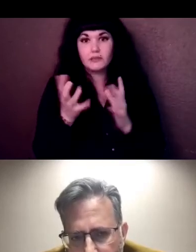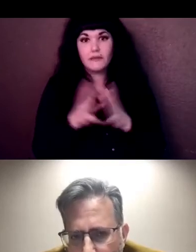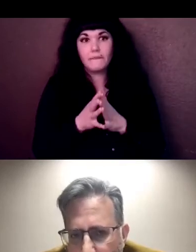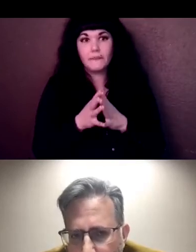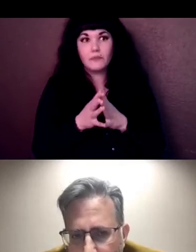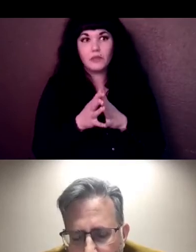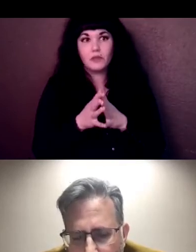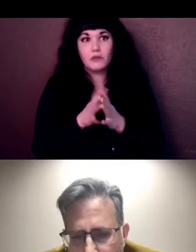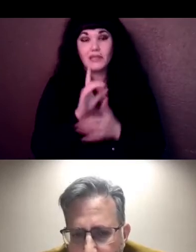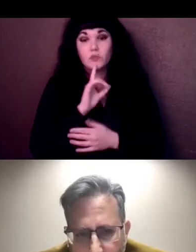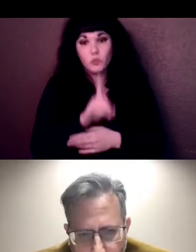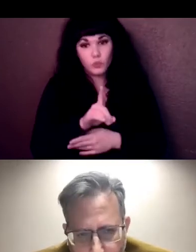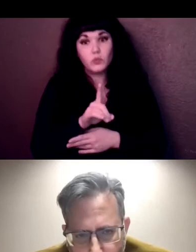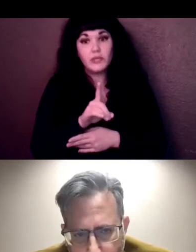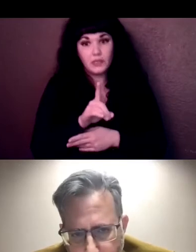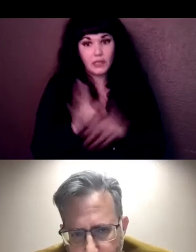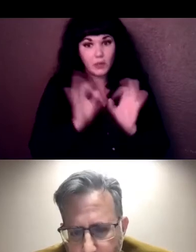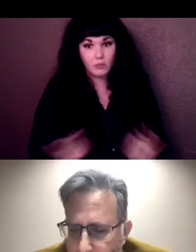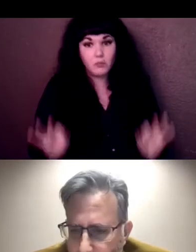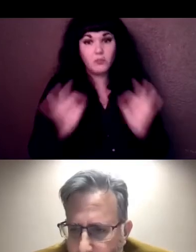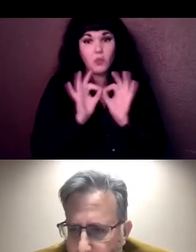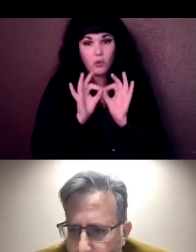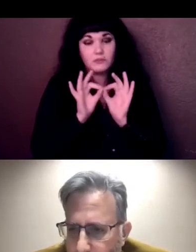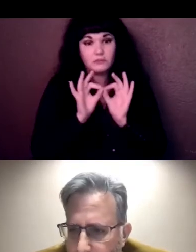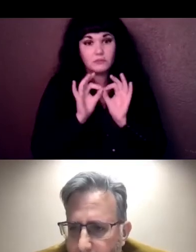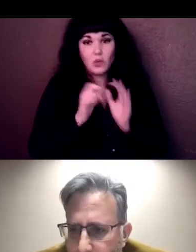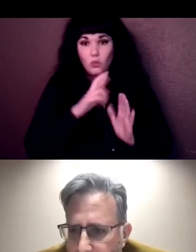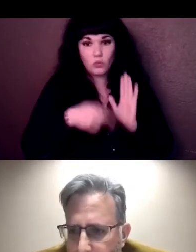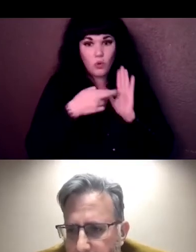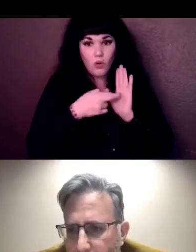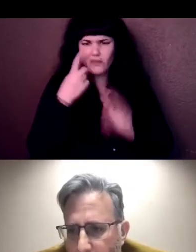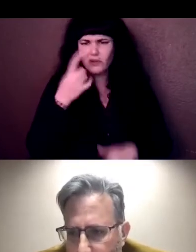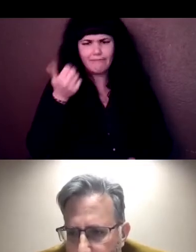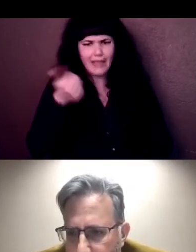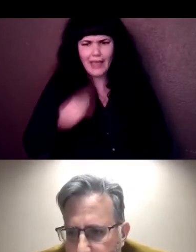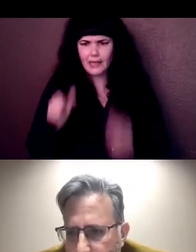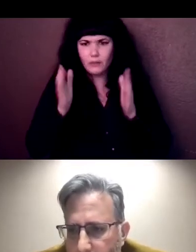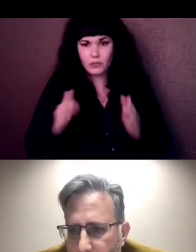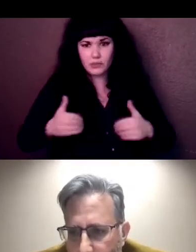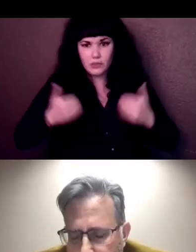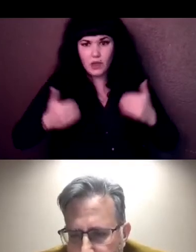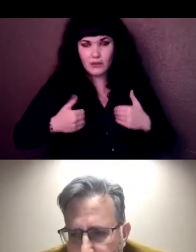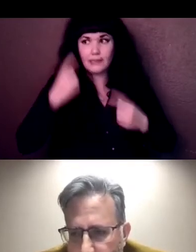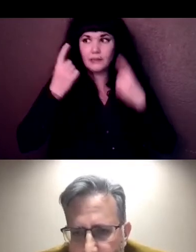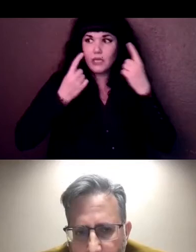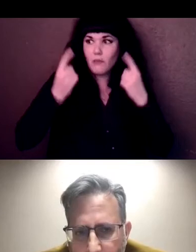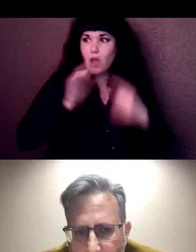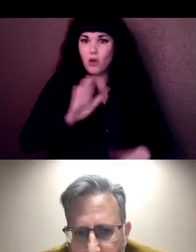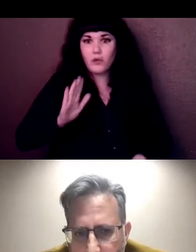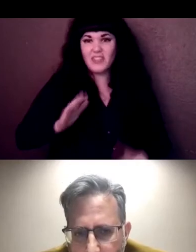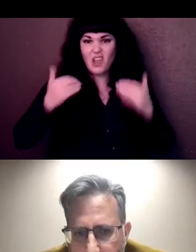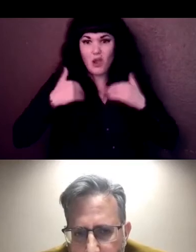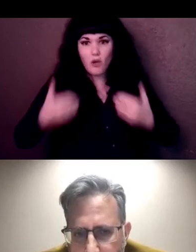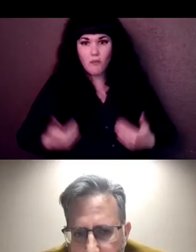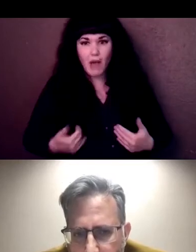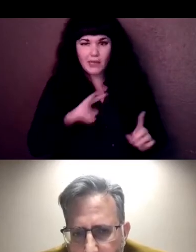a huge role in anybody, of course, anybody who's young is going to be focused on body image, and as they should, and it